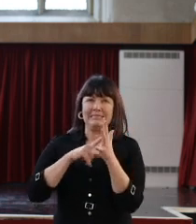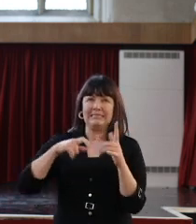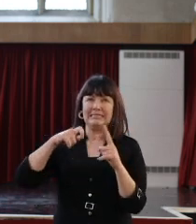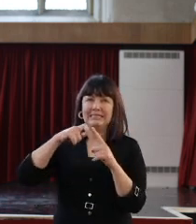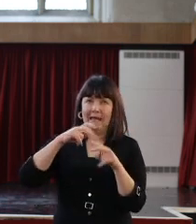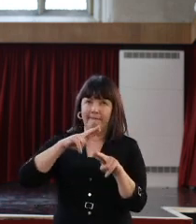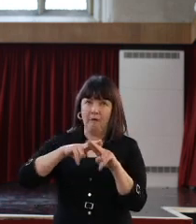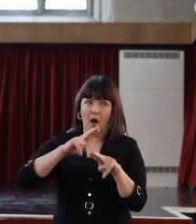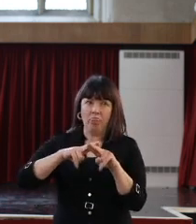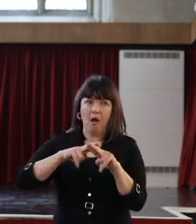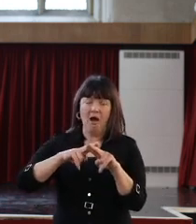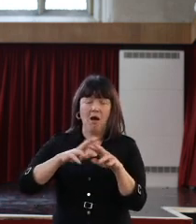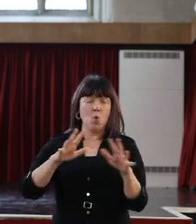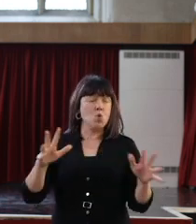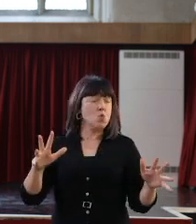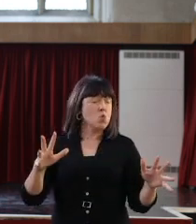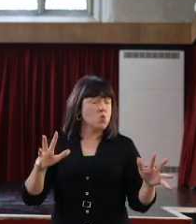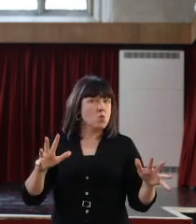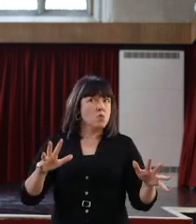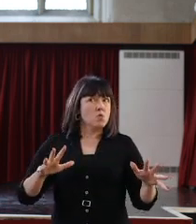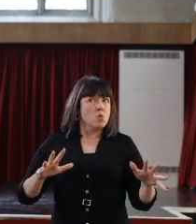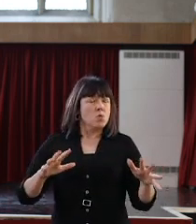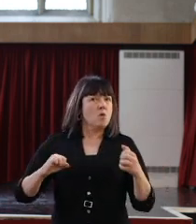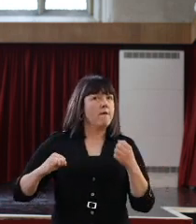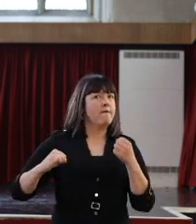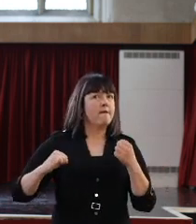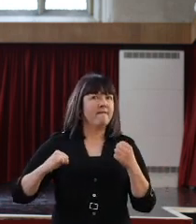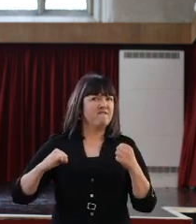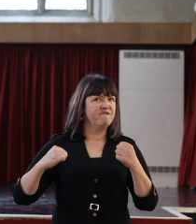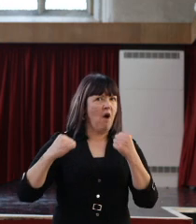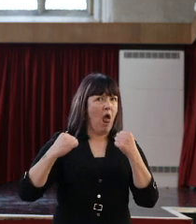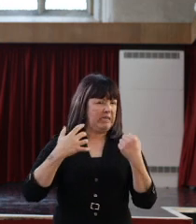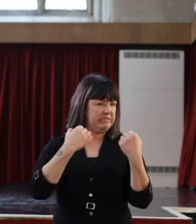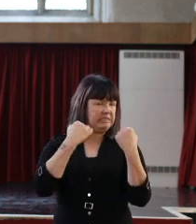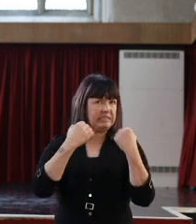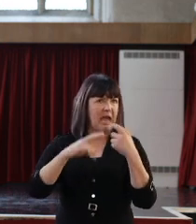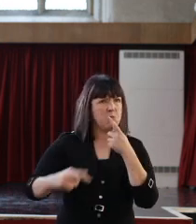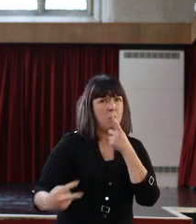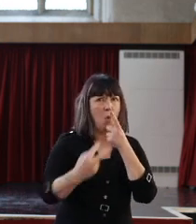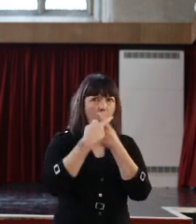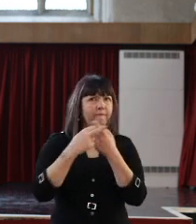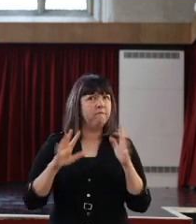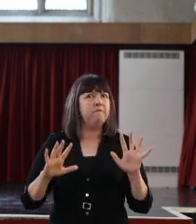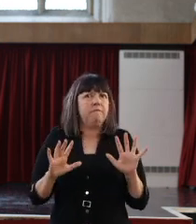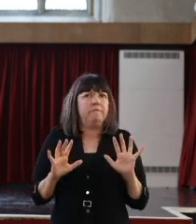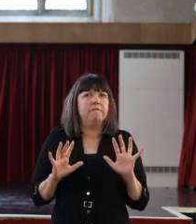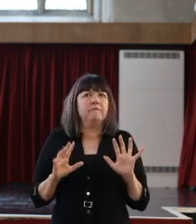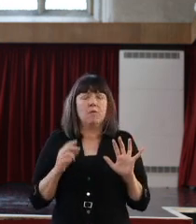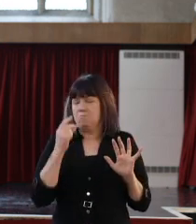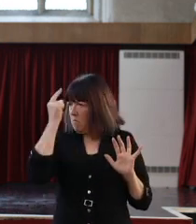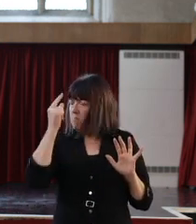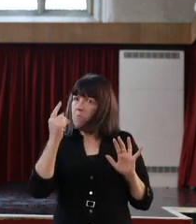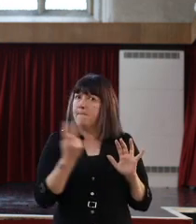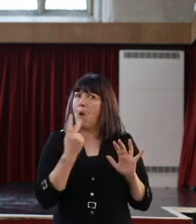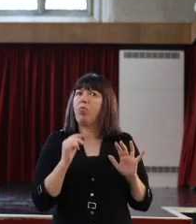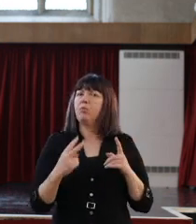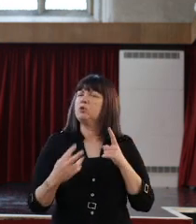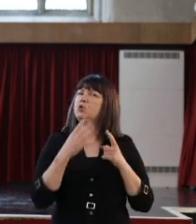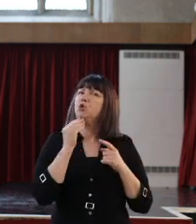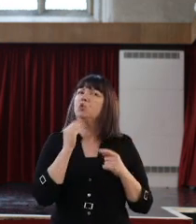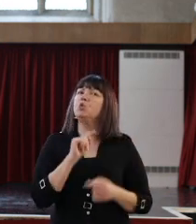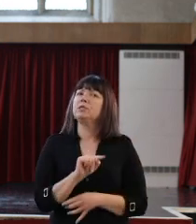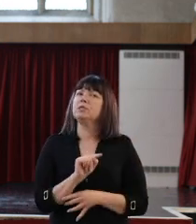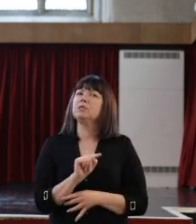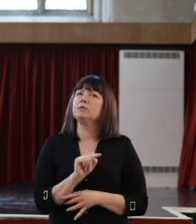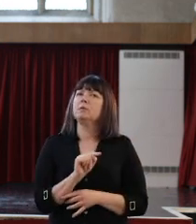very abusive, and I lived in constant fear of his fists and his words, and he was very, very quick with both of them. Every day